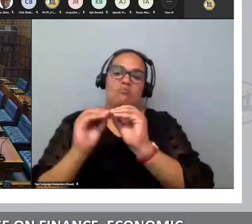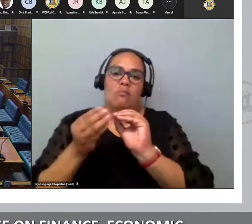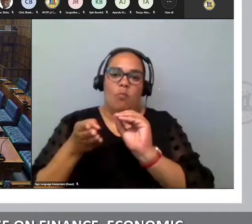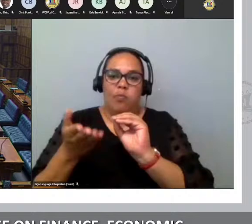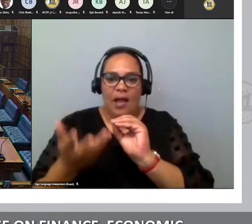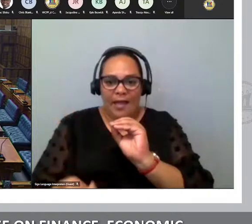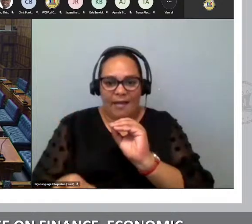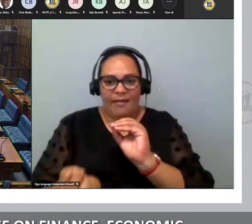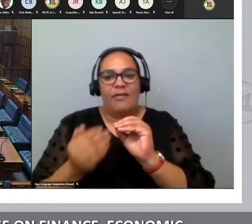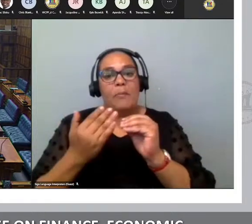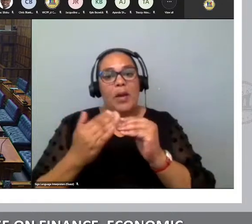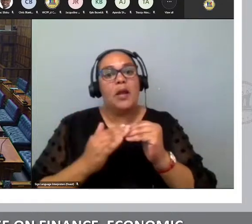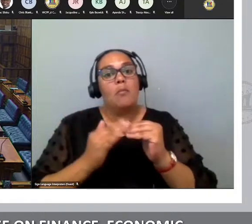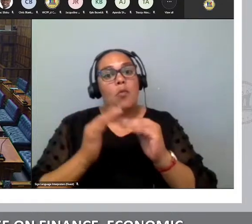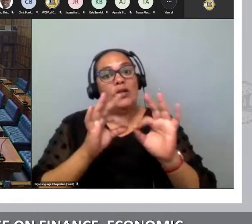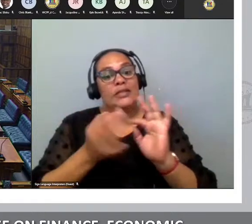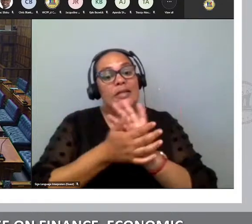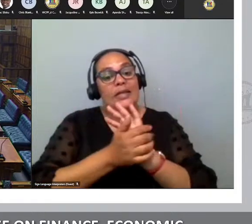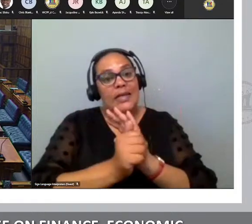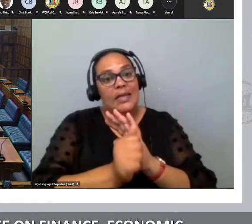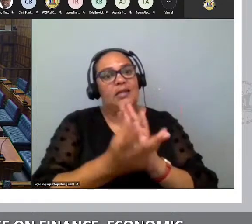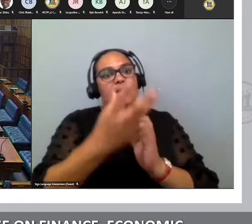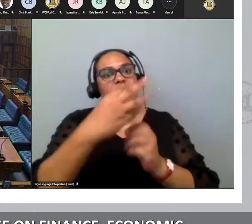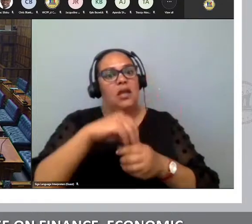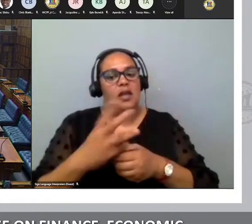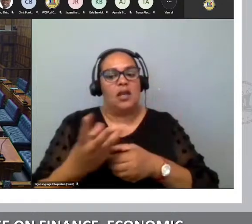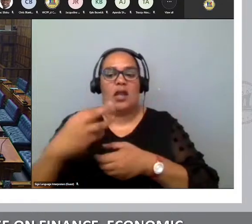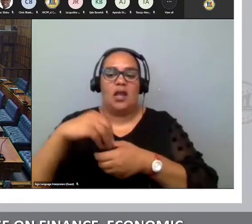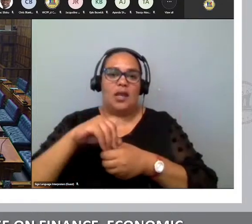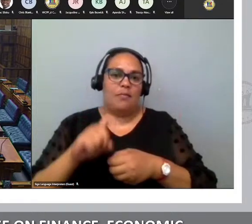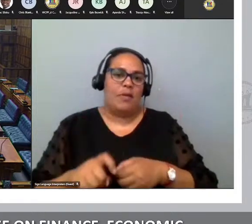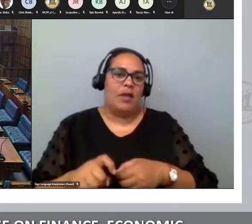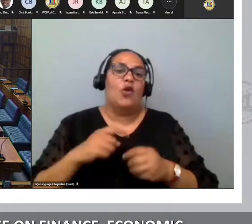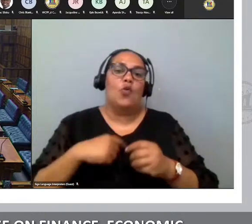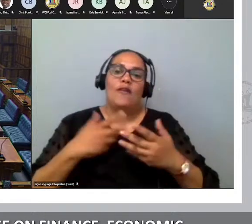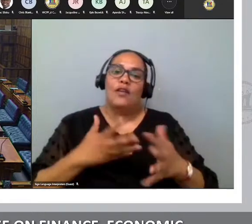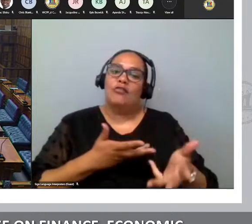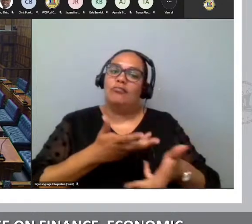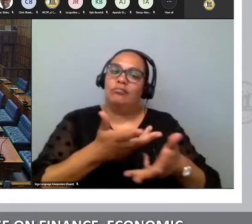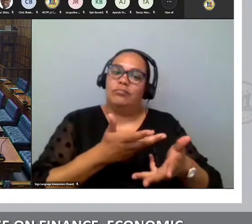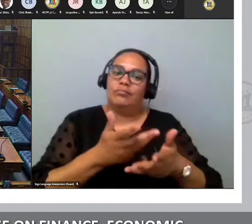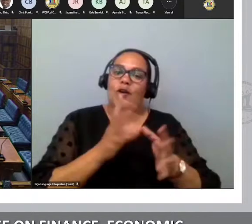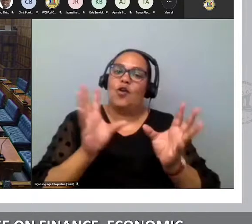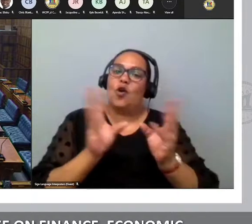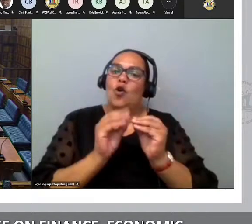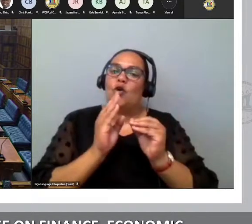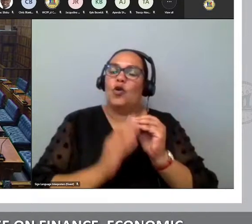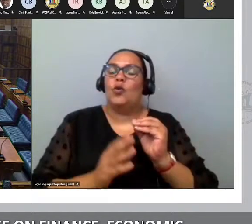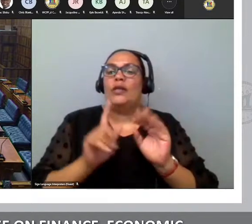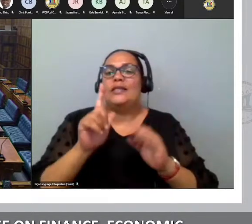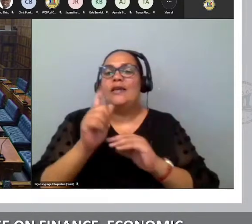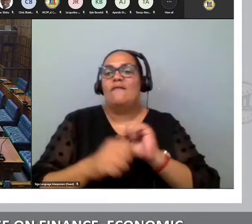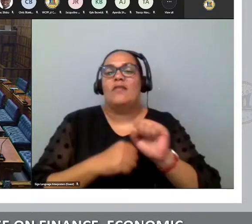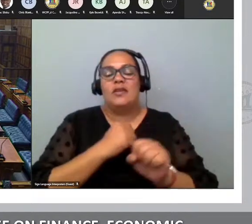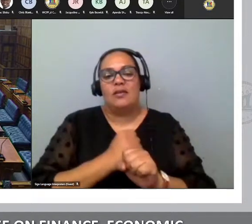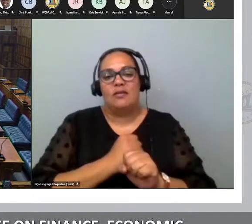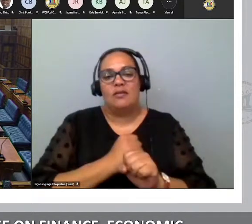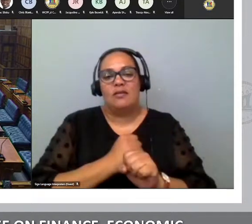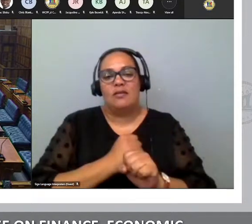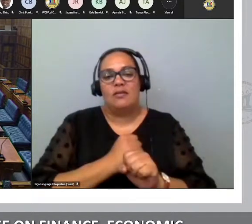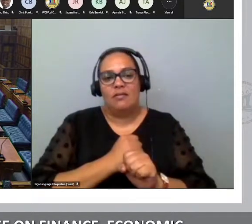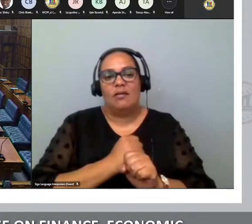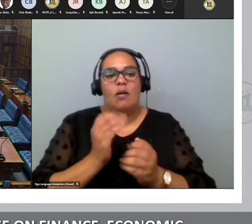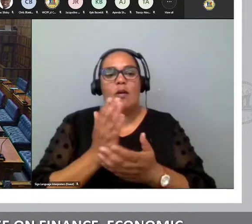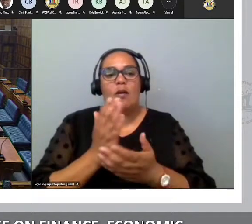more of those skills in we have engaged uh concluded the seven year um part